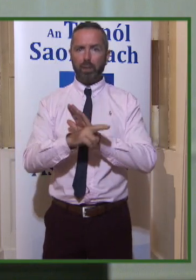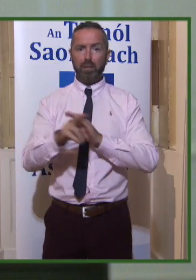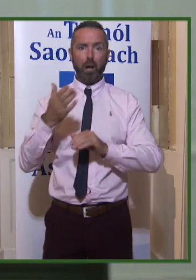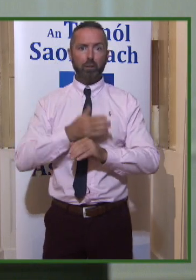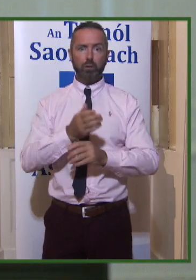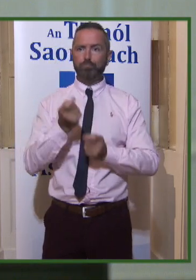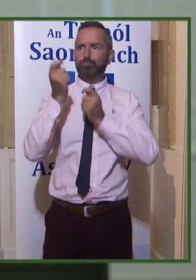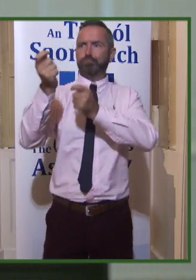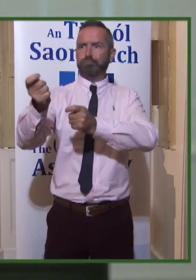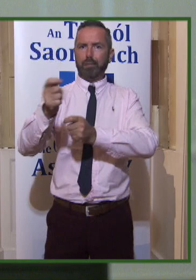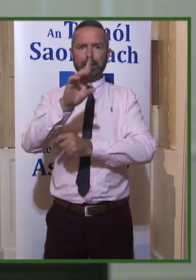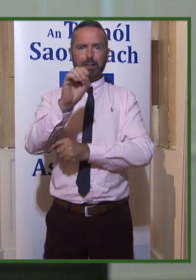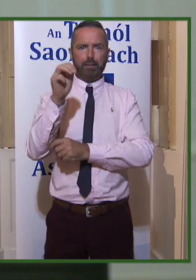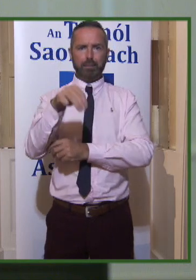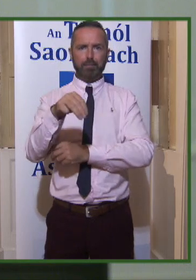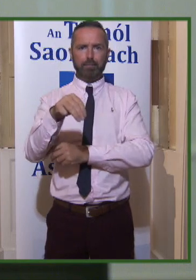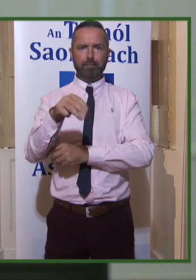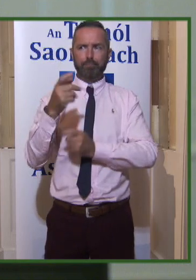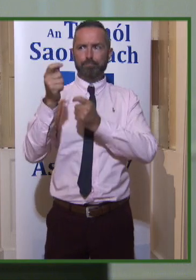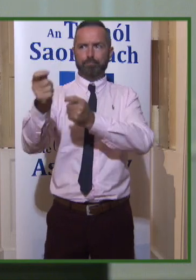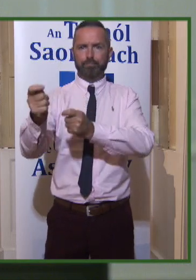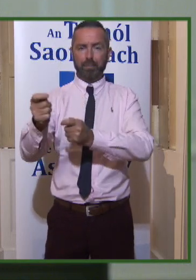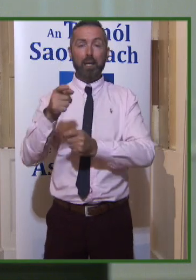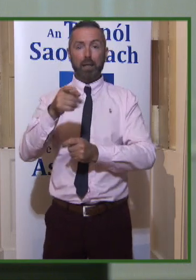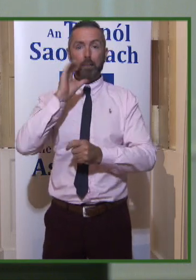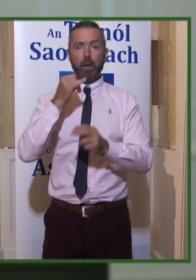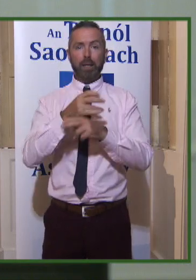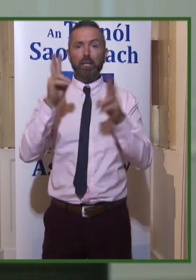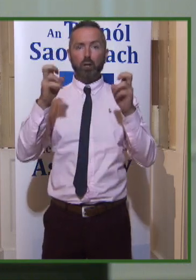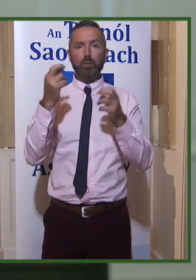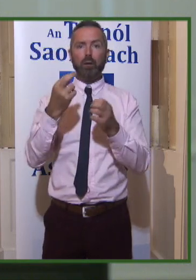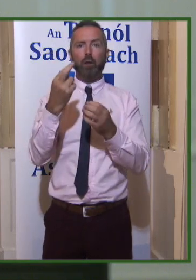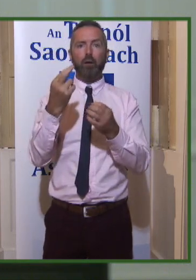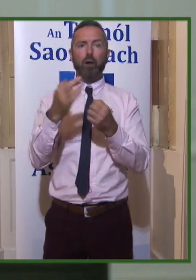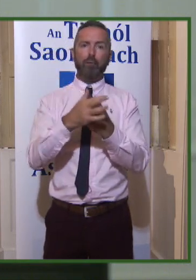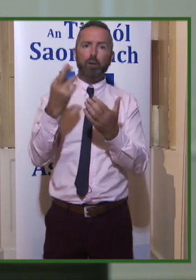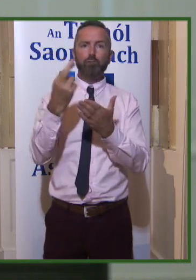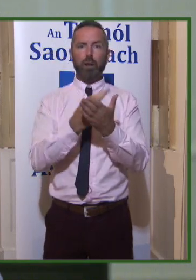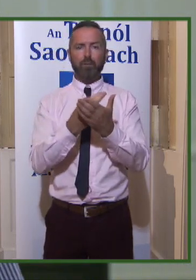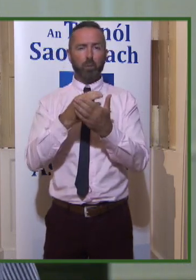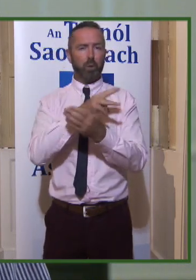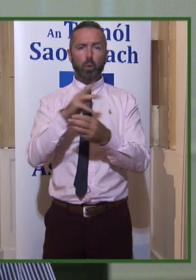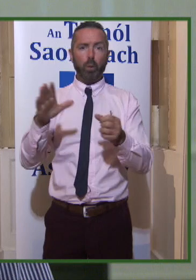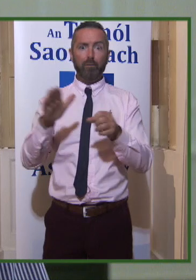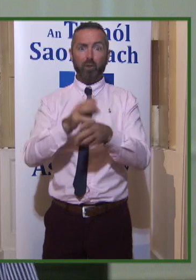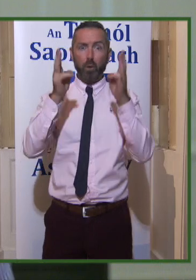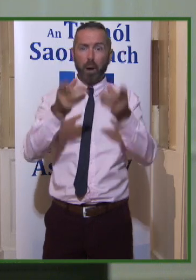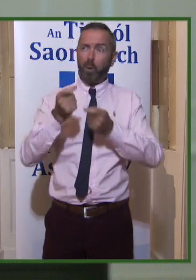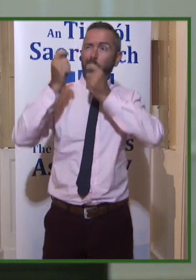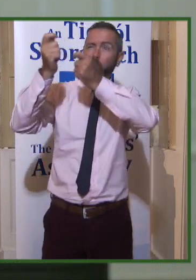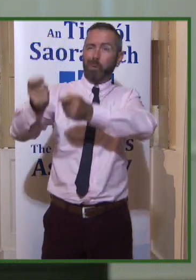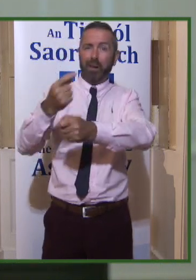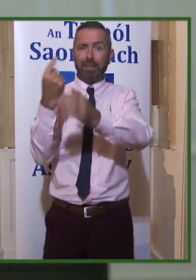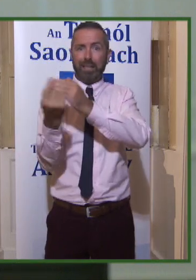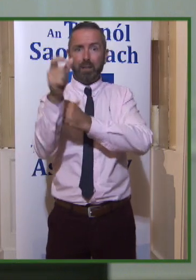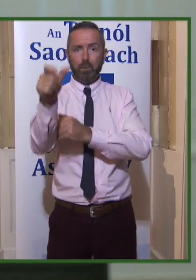mayor. And I suppose that's because it's in our terms of reference, but also to avoid a too great concentration of power in the hands of a single individual. So